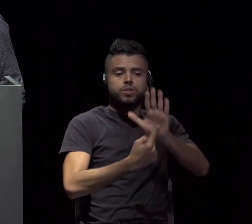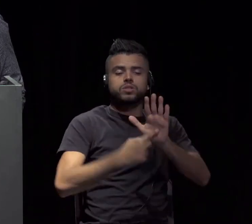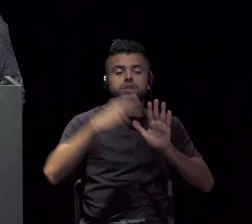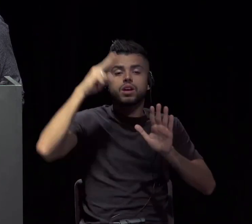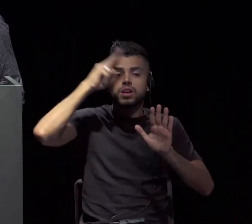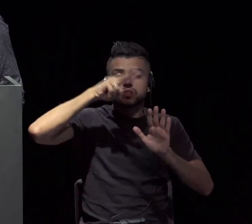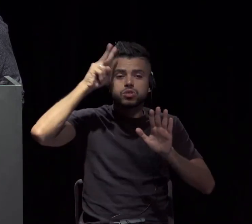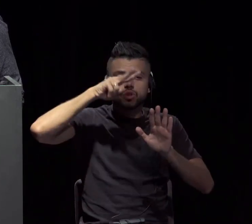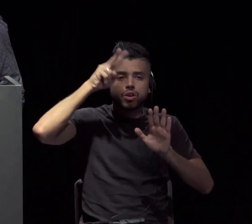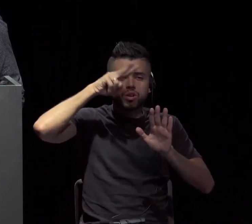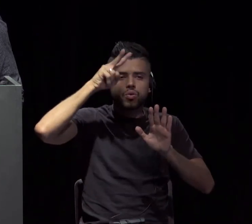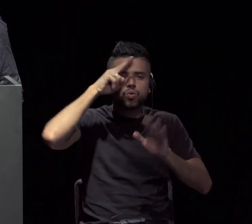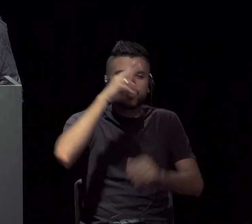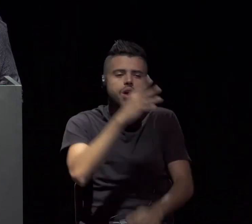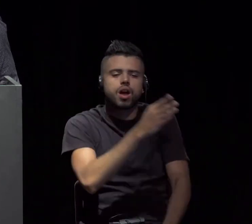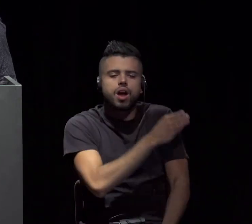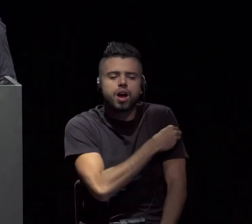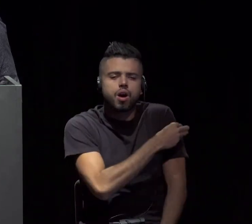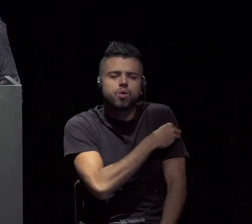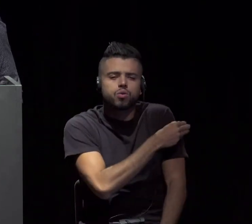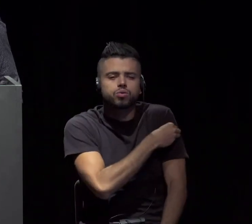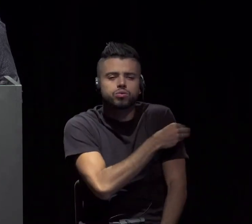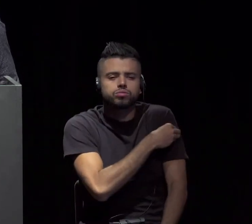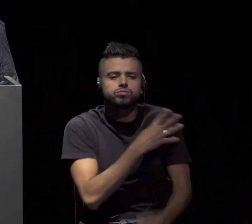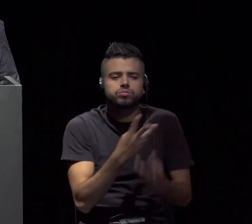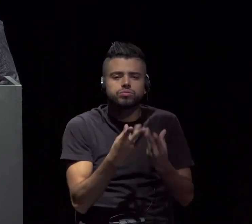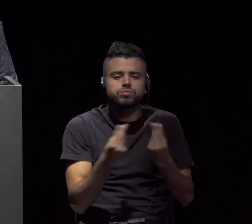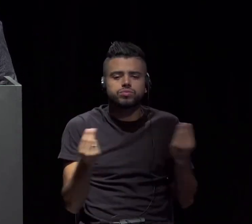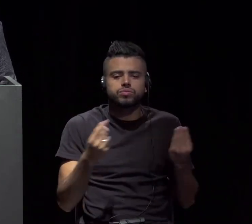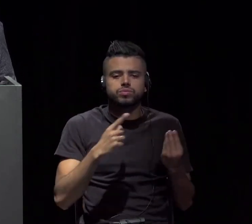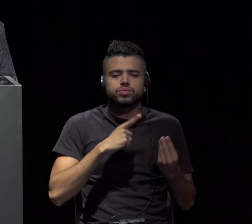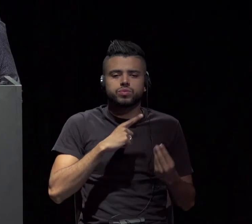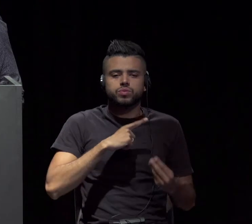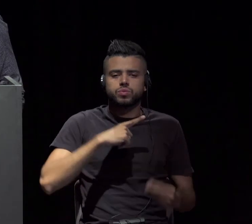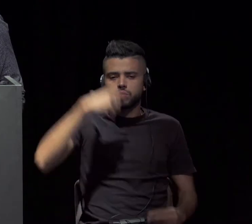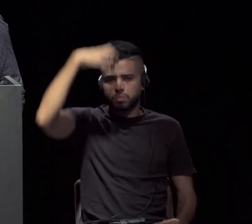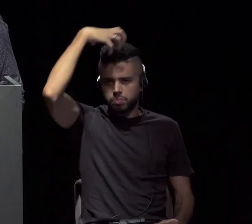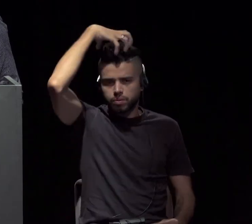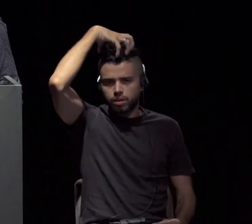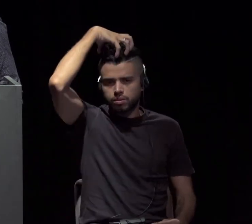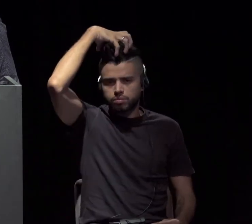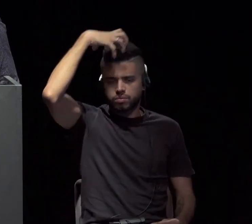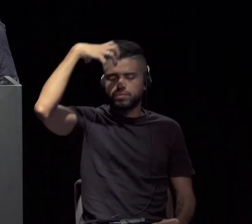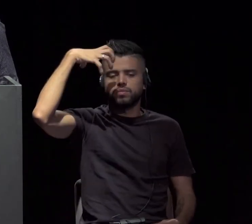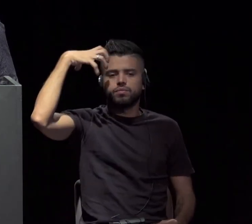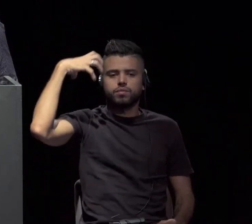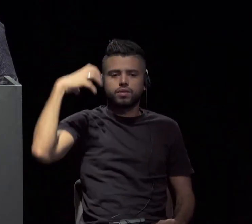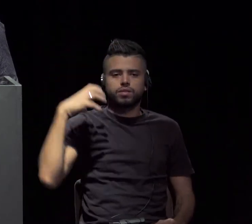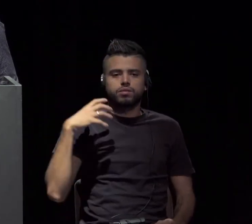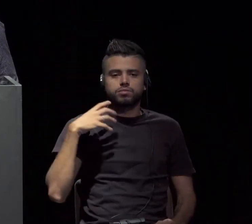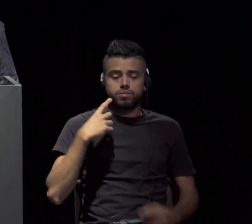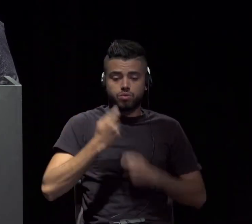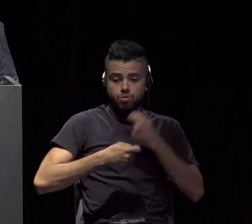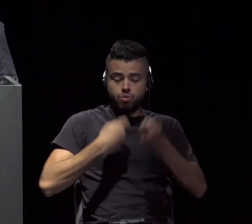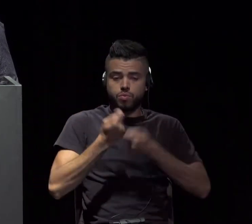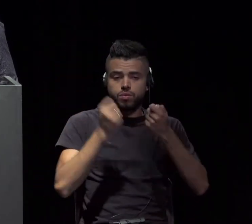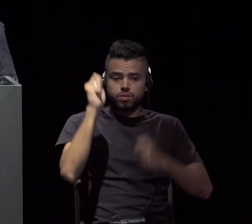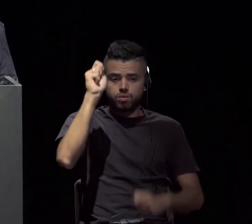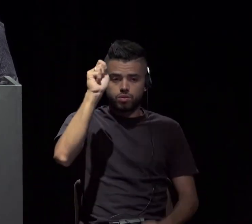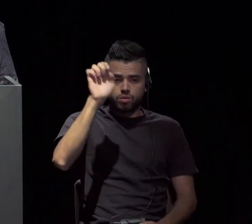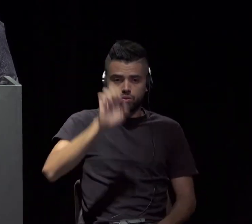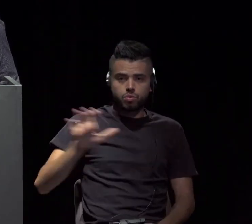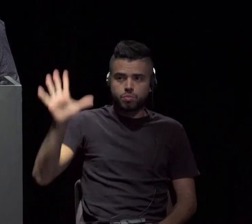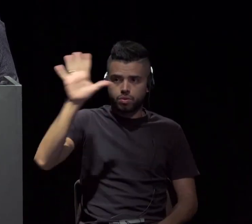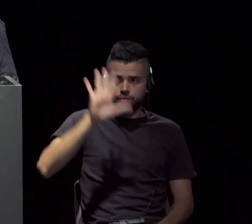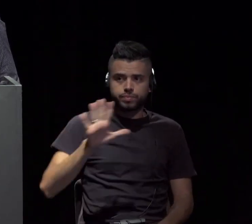colonial economic imperialism. And while Anatsui could still comment on history and society